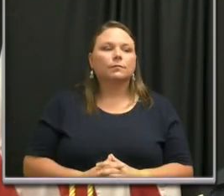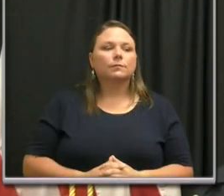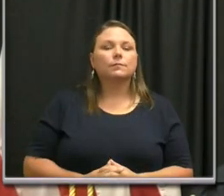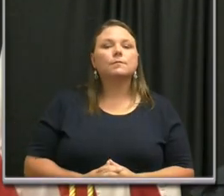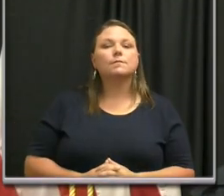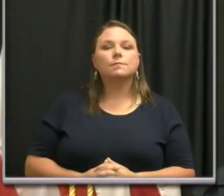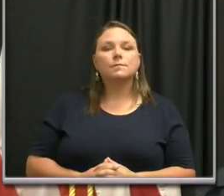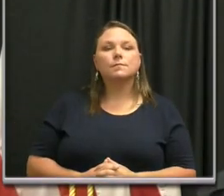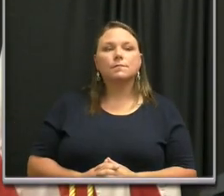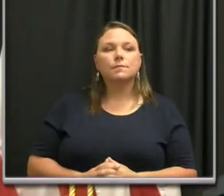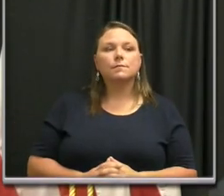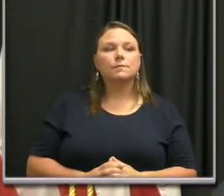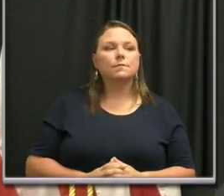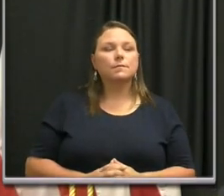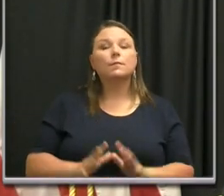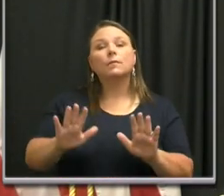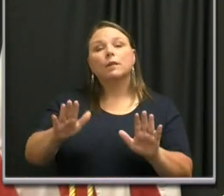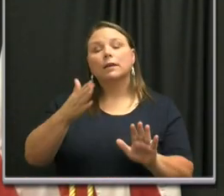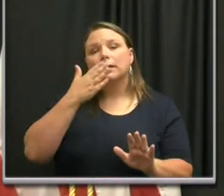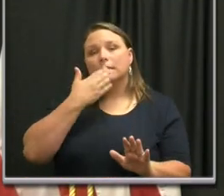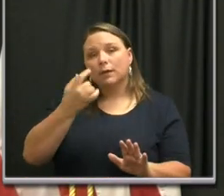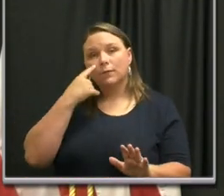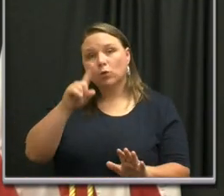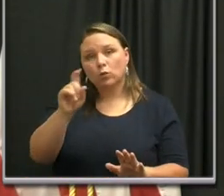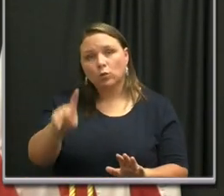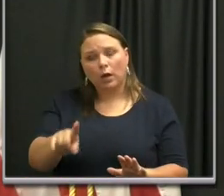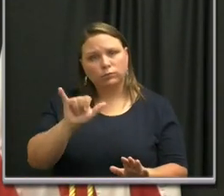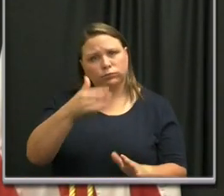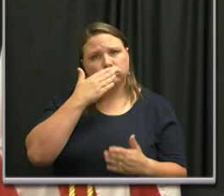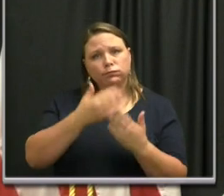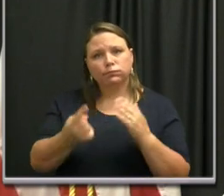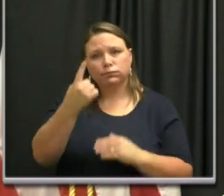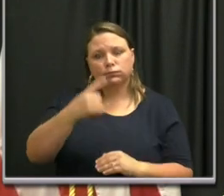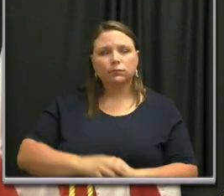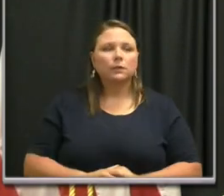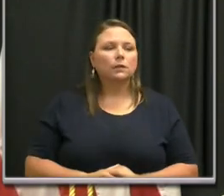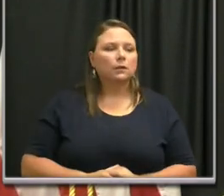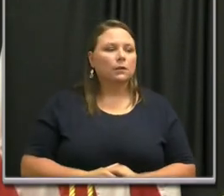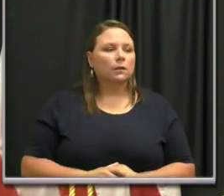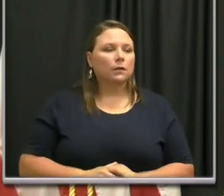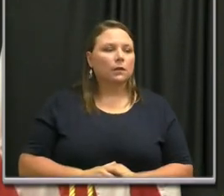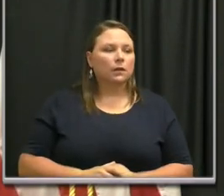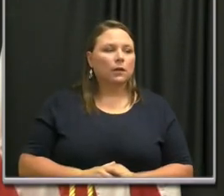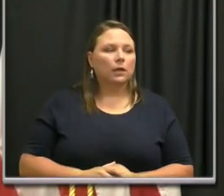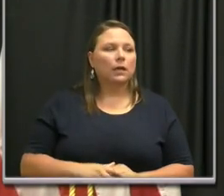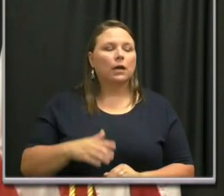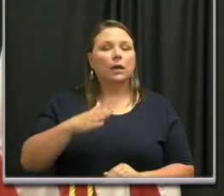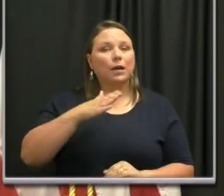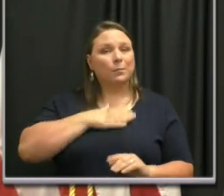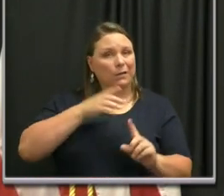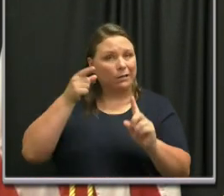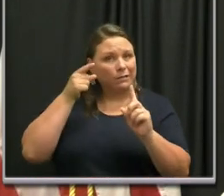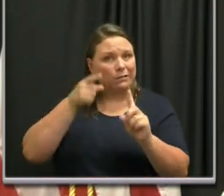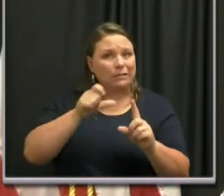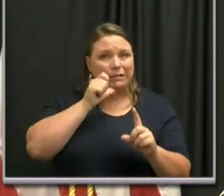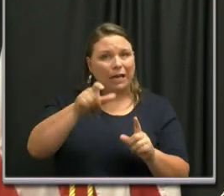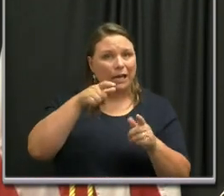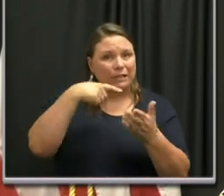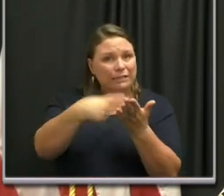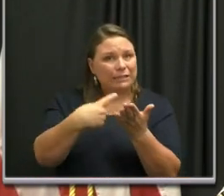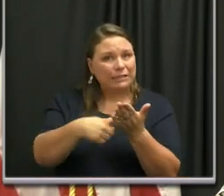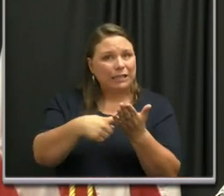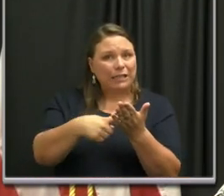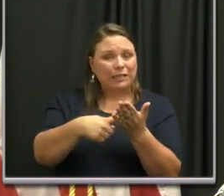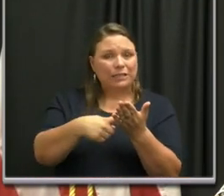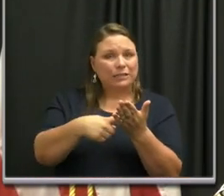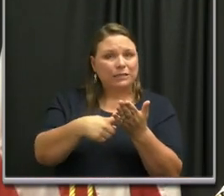So I make it a point, thank you for the question, by the way, it's very good. I make it a point not to discuss details of